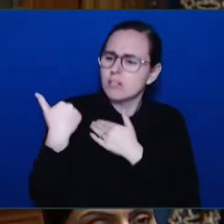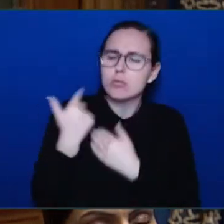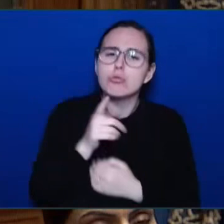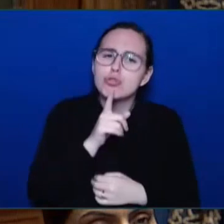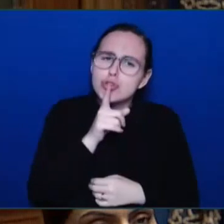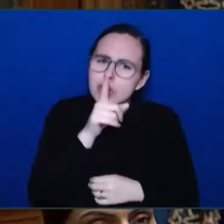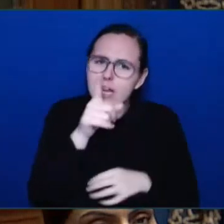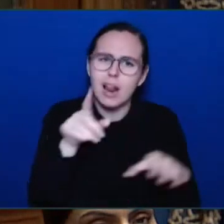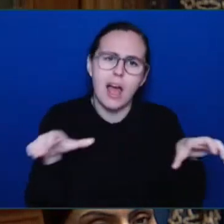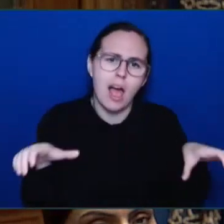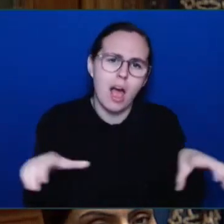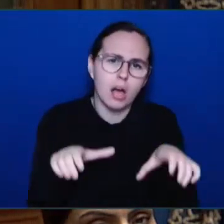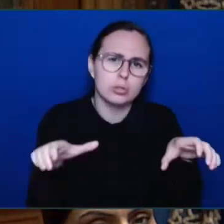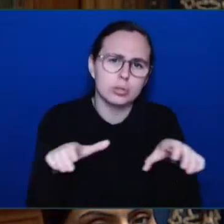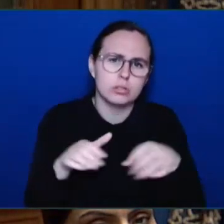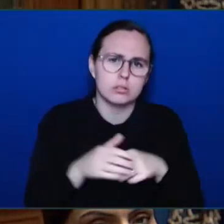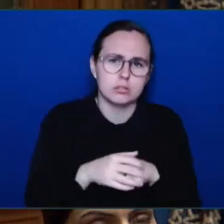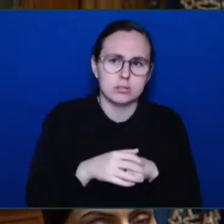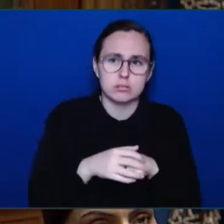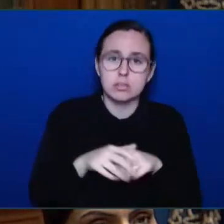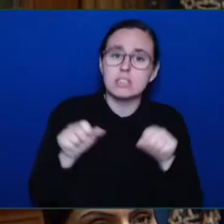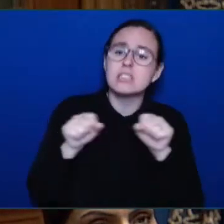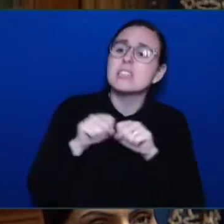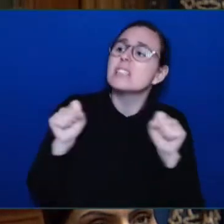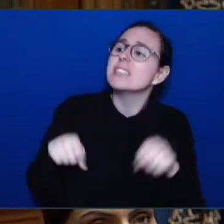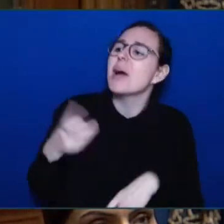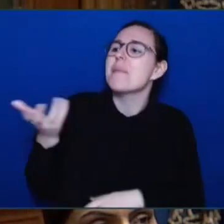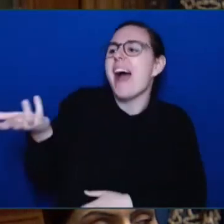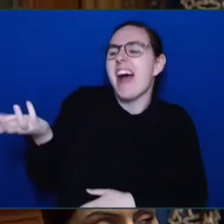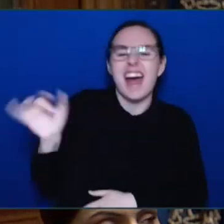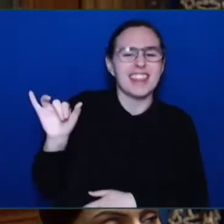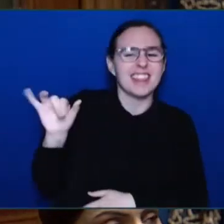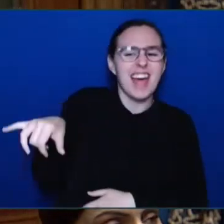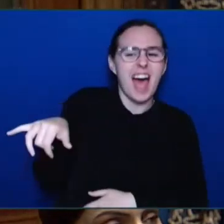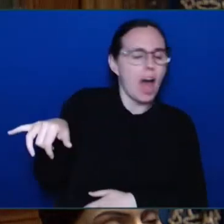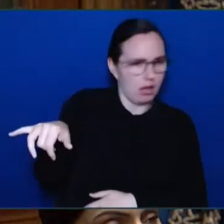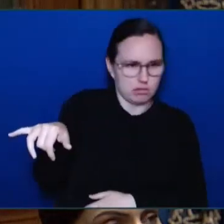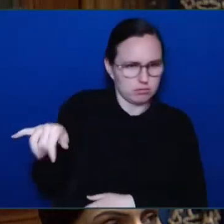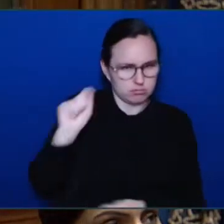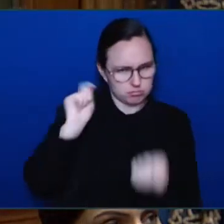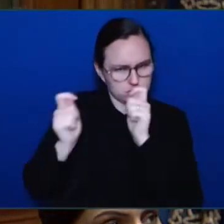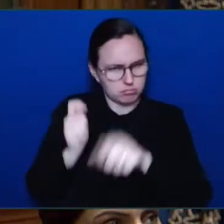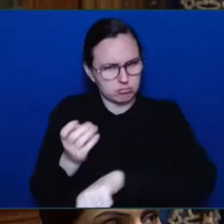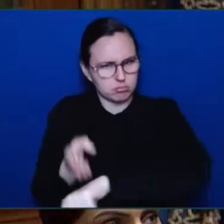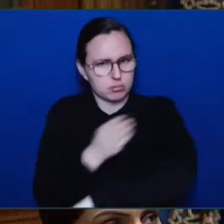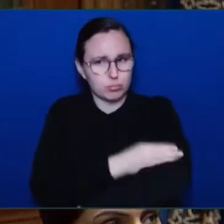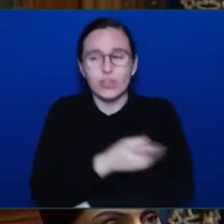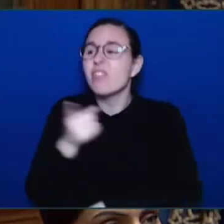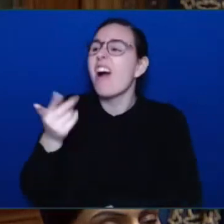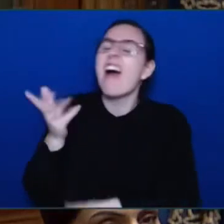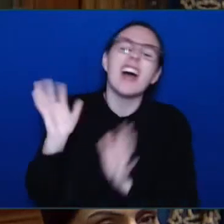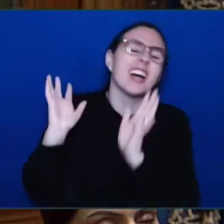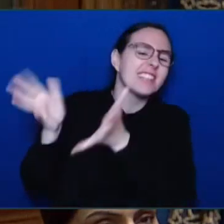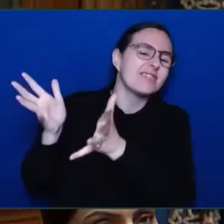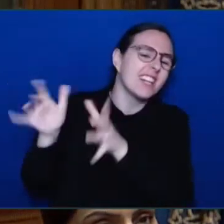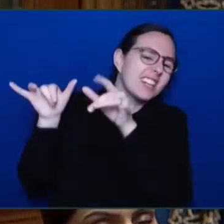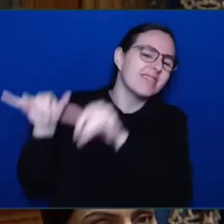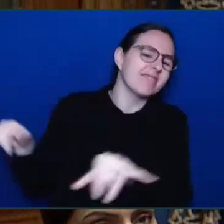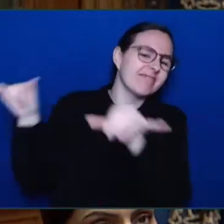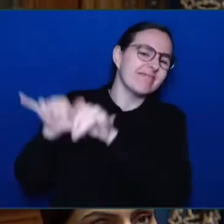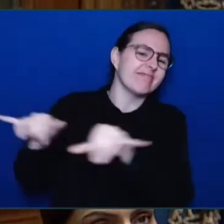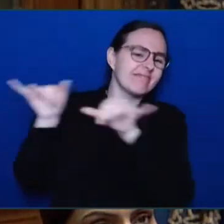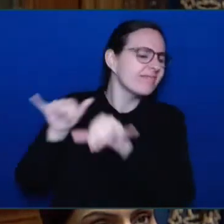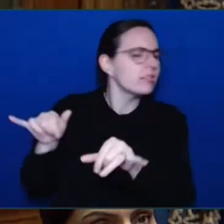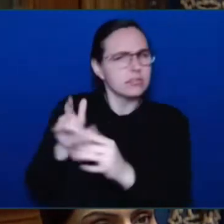these horrors to continue. Today and every day, we hope, we pray, and we